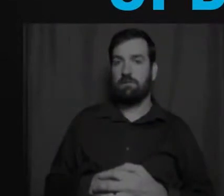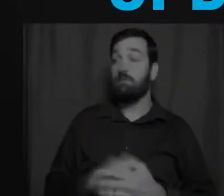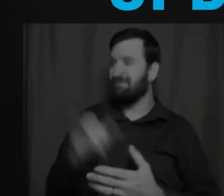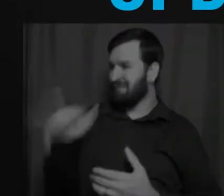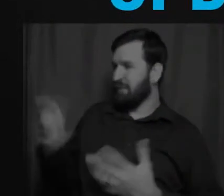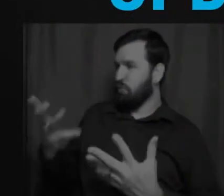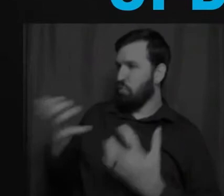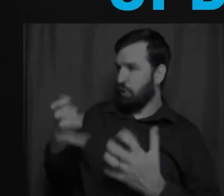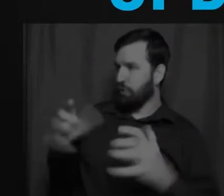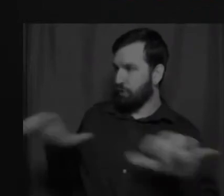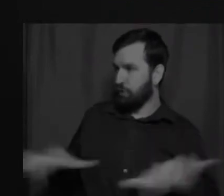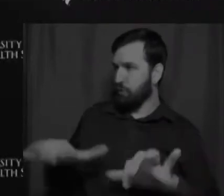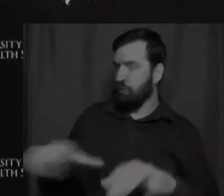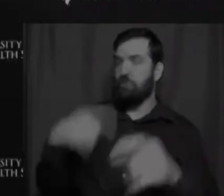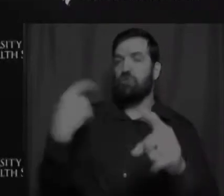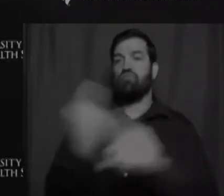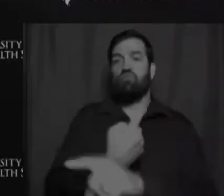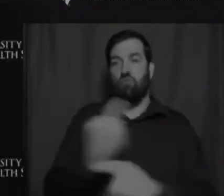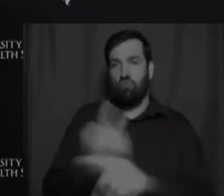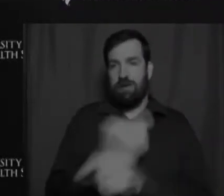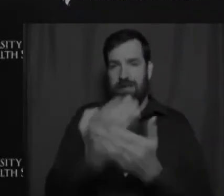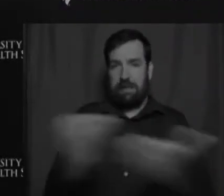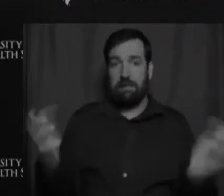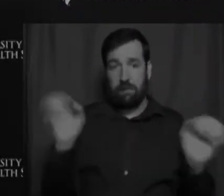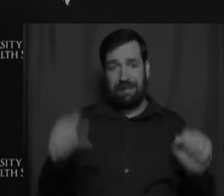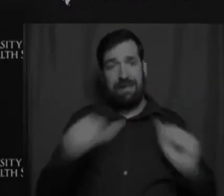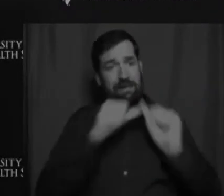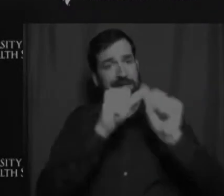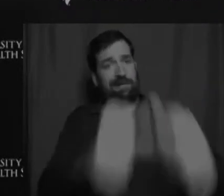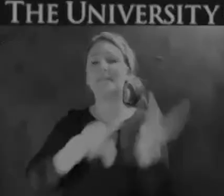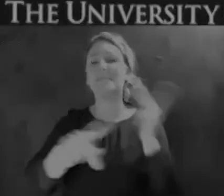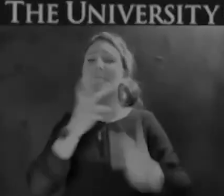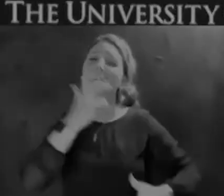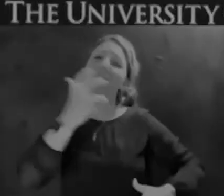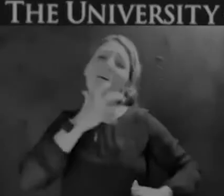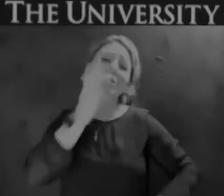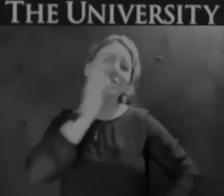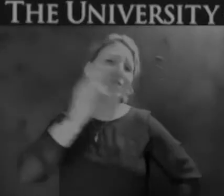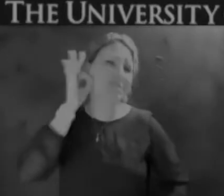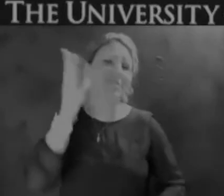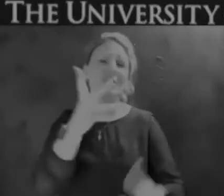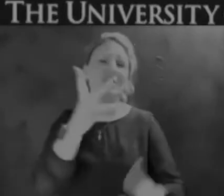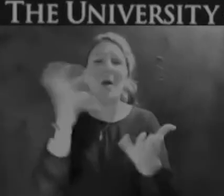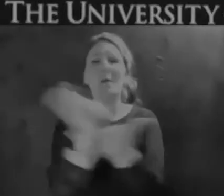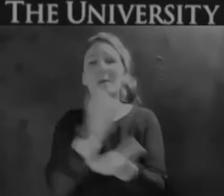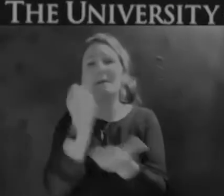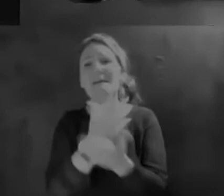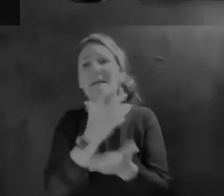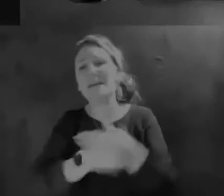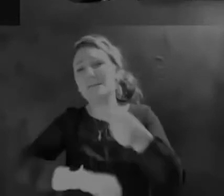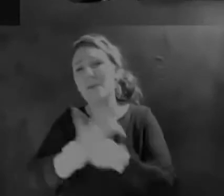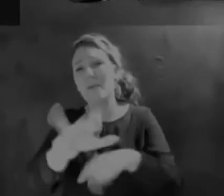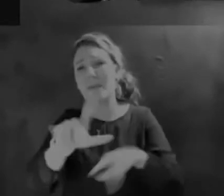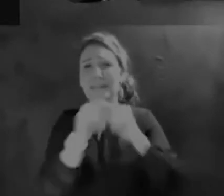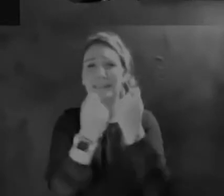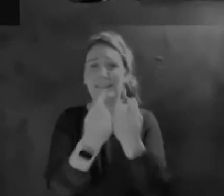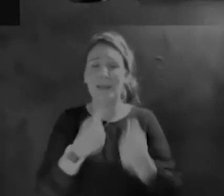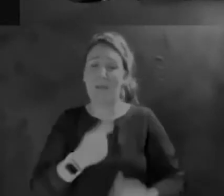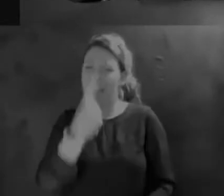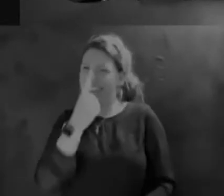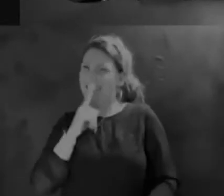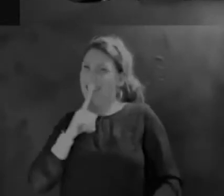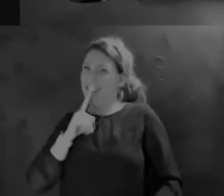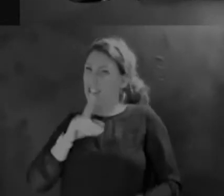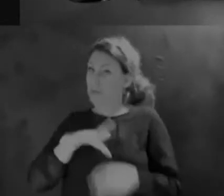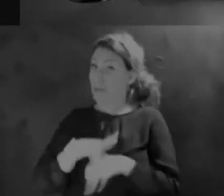Subscribe to our Morning Medical Update and Open Mics with Dr. Stites podcasts. Now, everywhere podcasts are available.